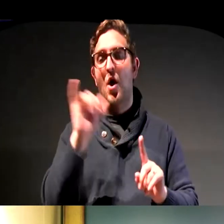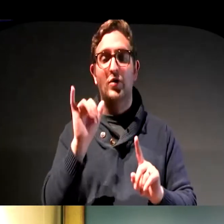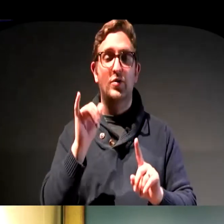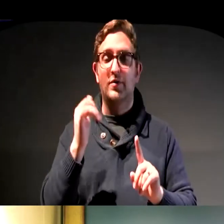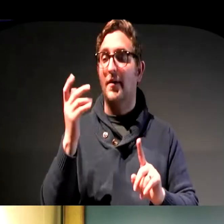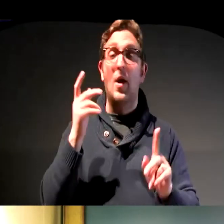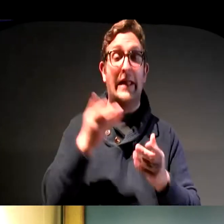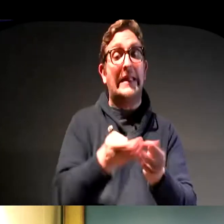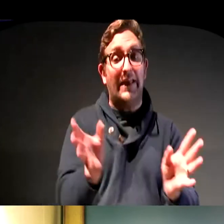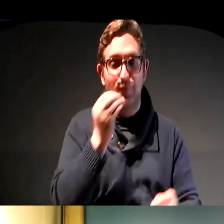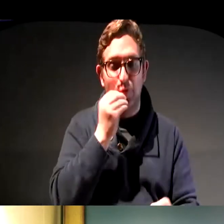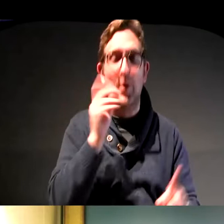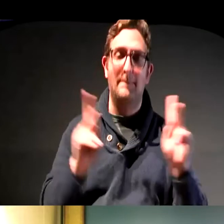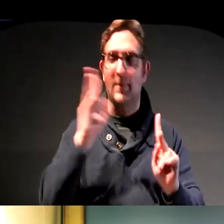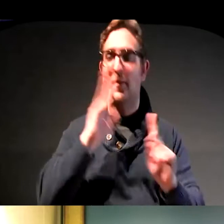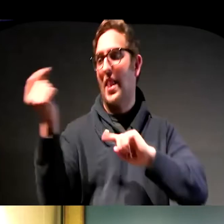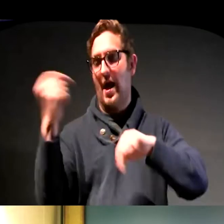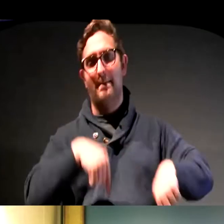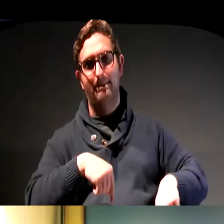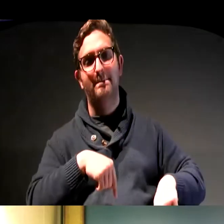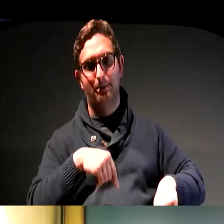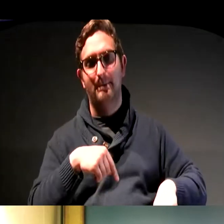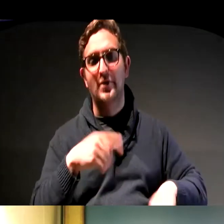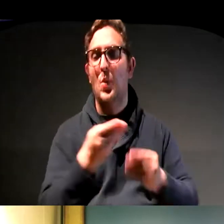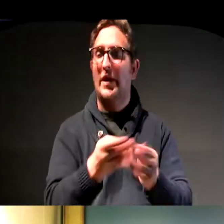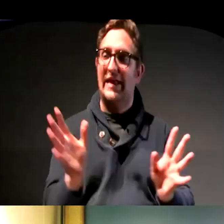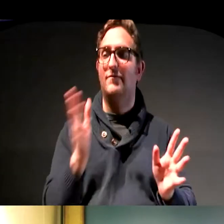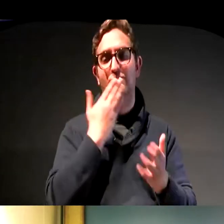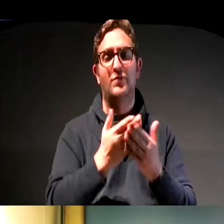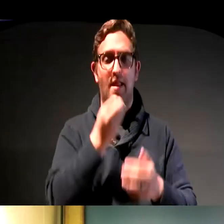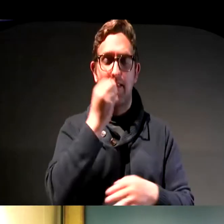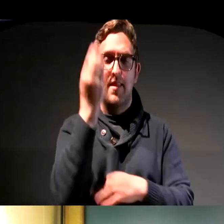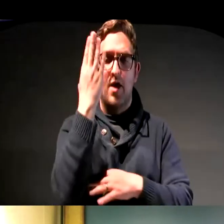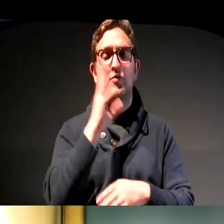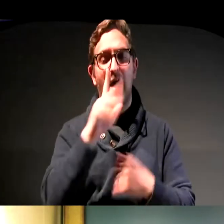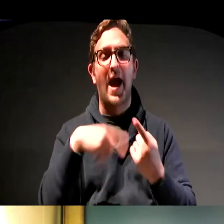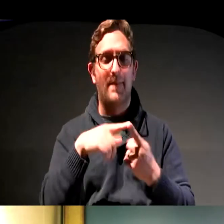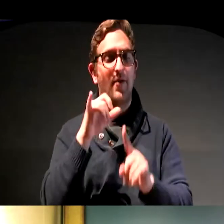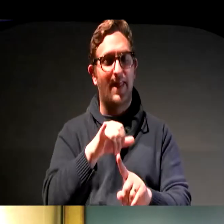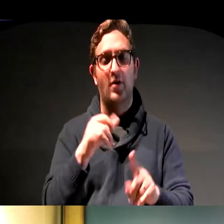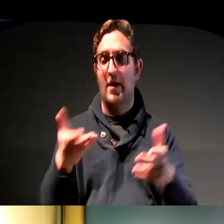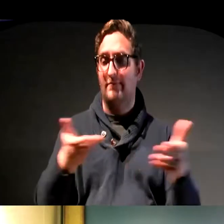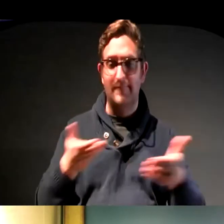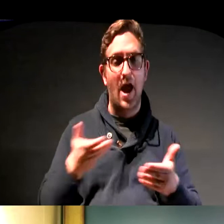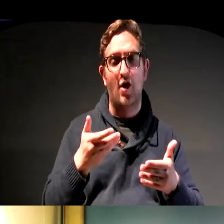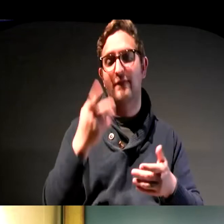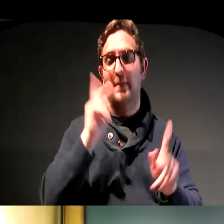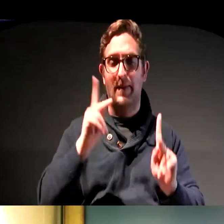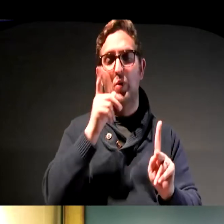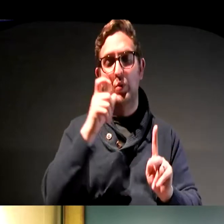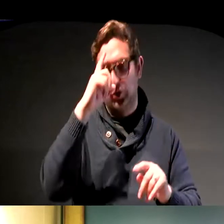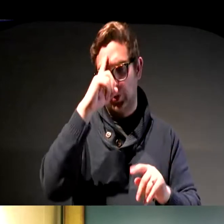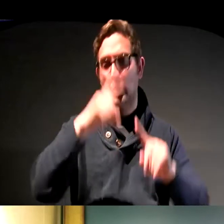come. So we feed them a pretty decent college lunch. And then we talk about neurodiversity and the benefits of hiring folks that are neurodiverse. We talk about